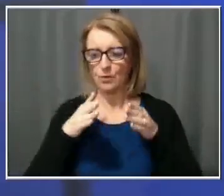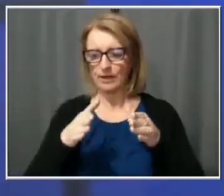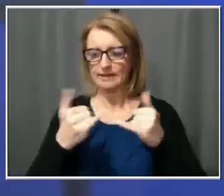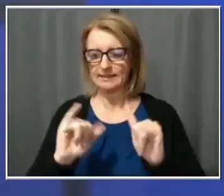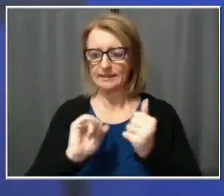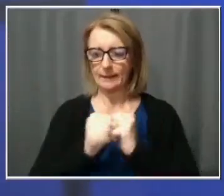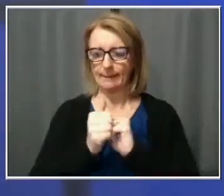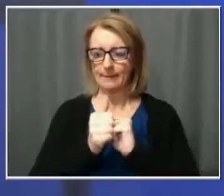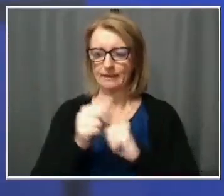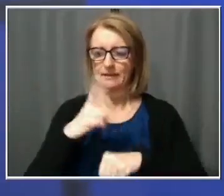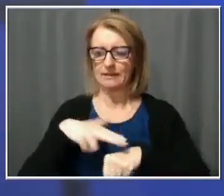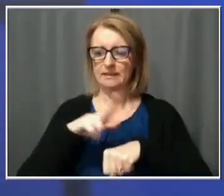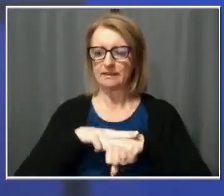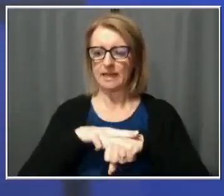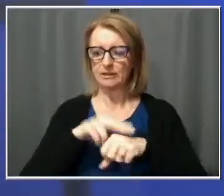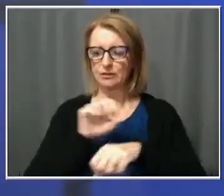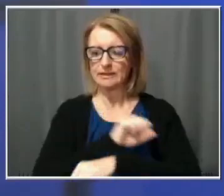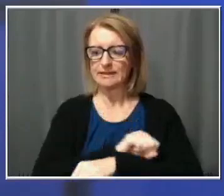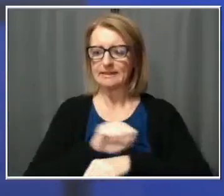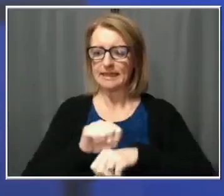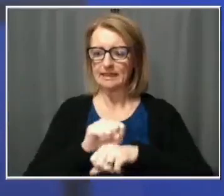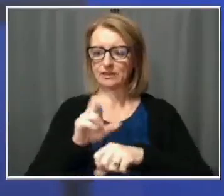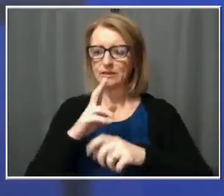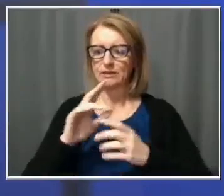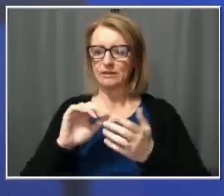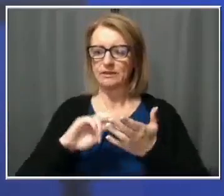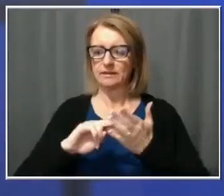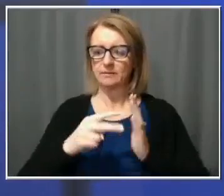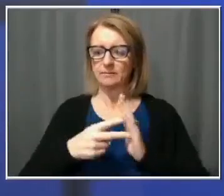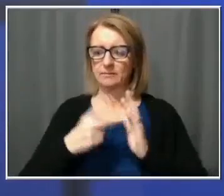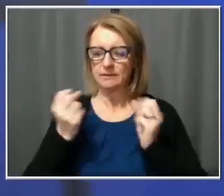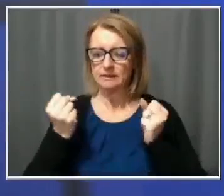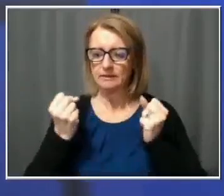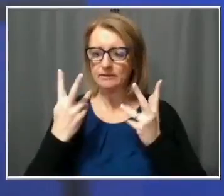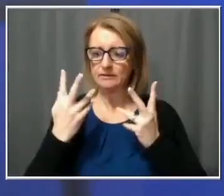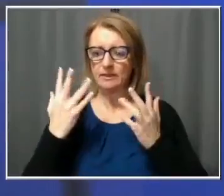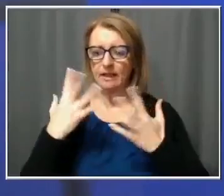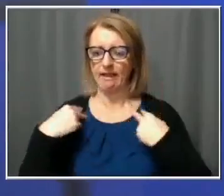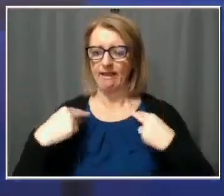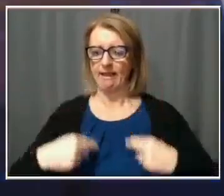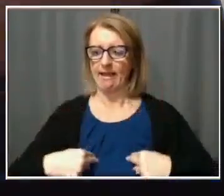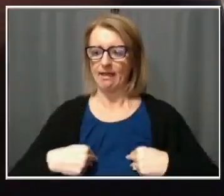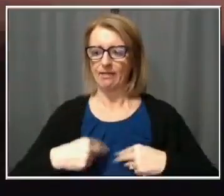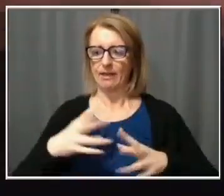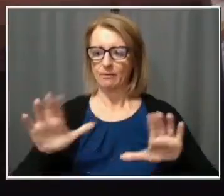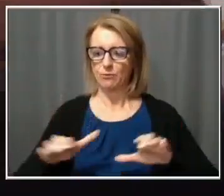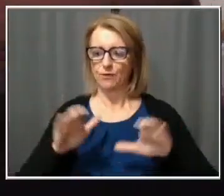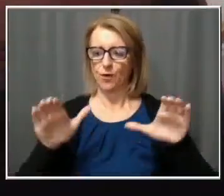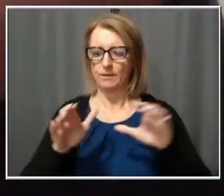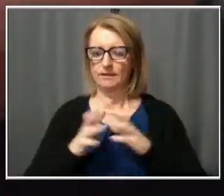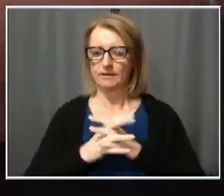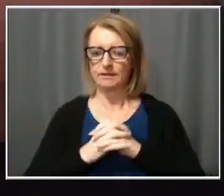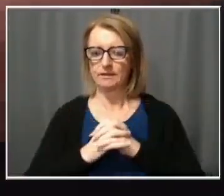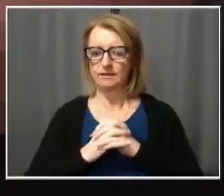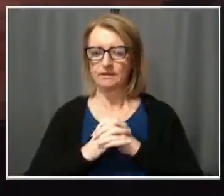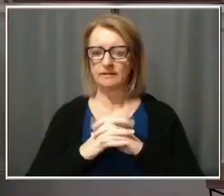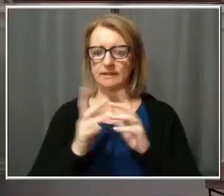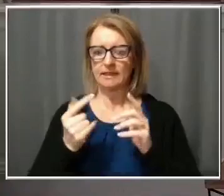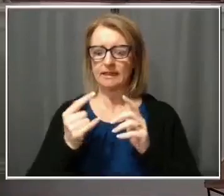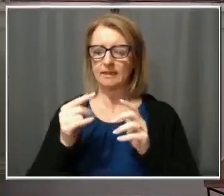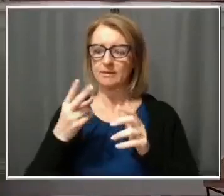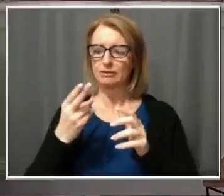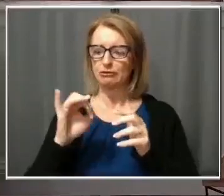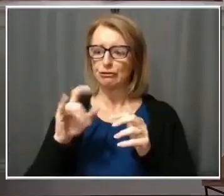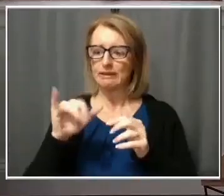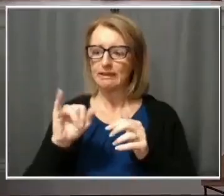on the national stage thanks to a multifaceted approach to her health and performance. A little bit of chili powder, a